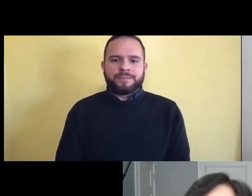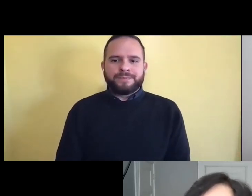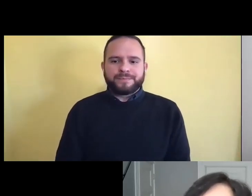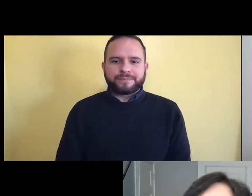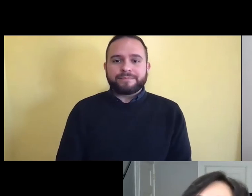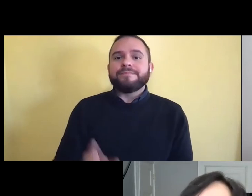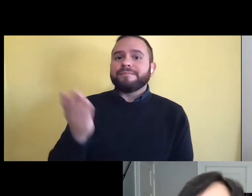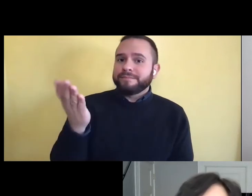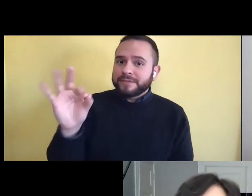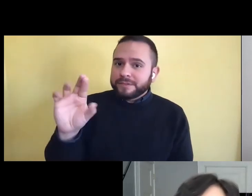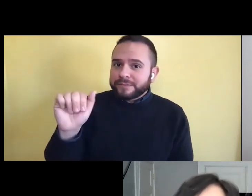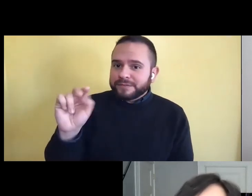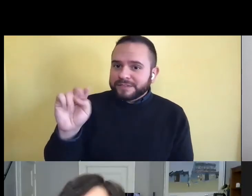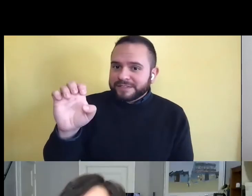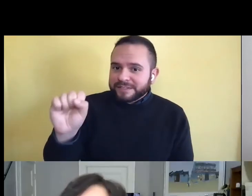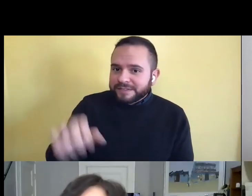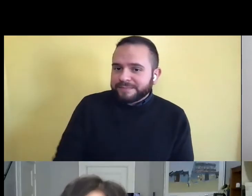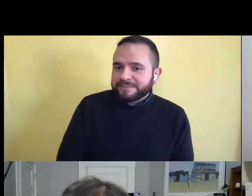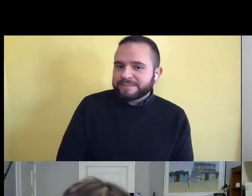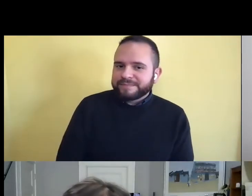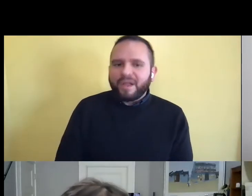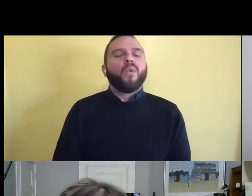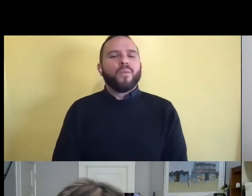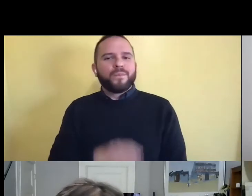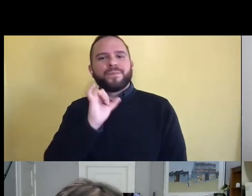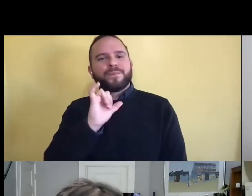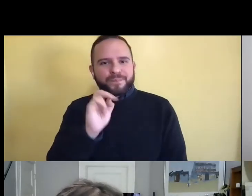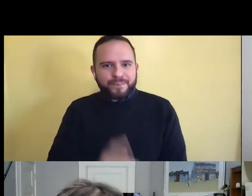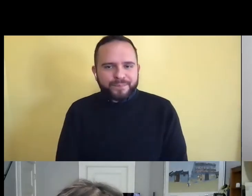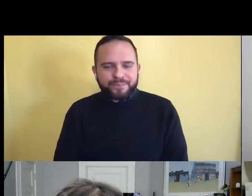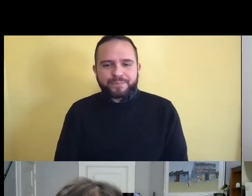Frances? Oh, okay. Yeah, so